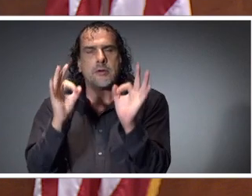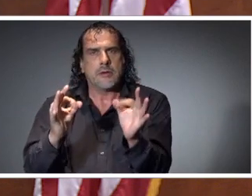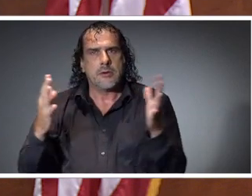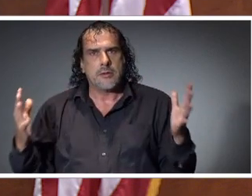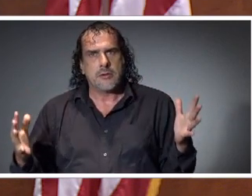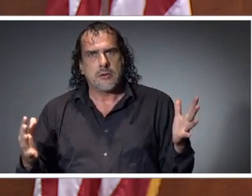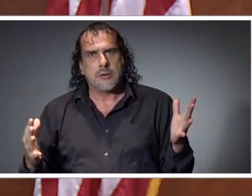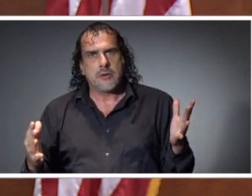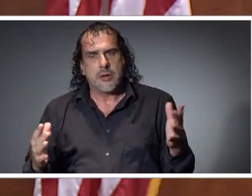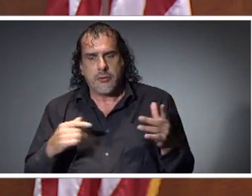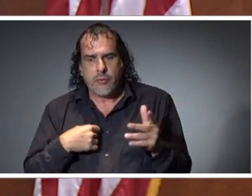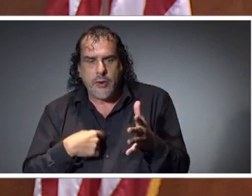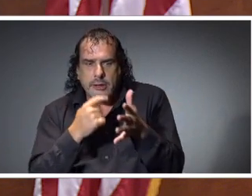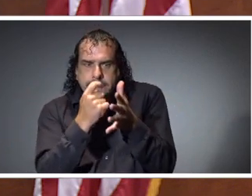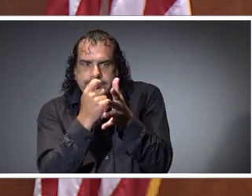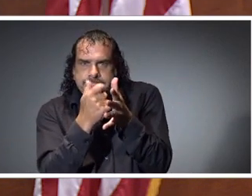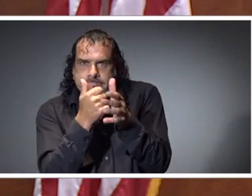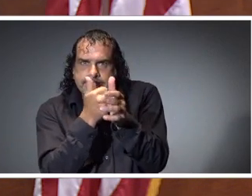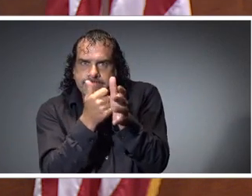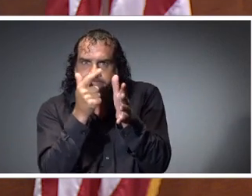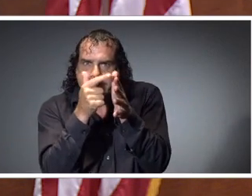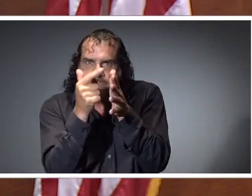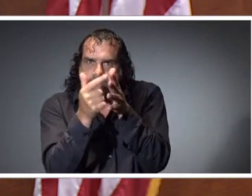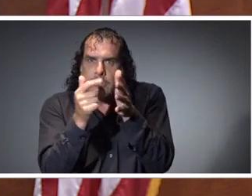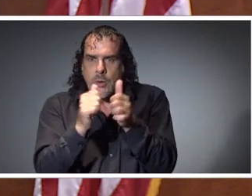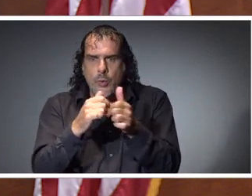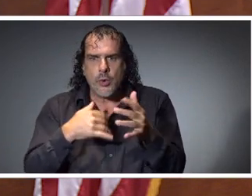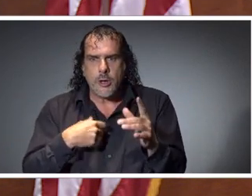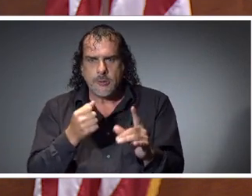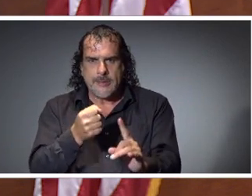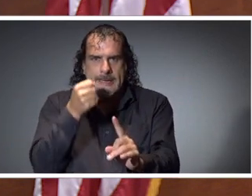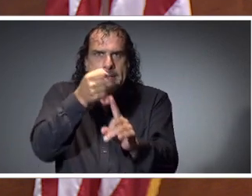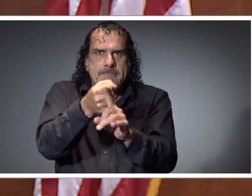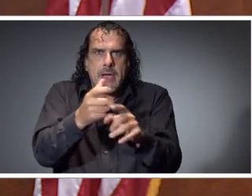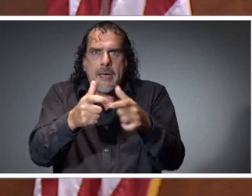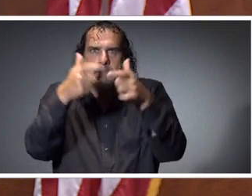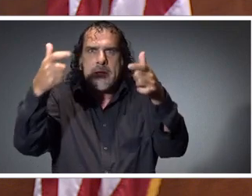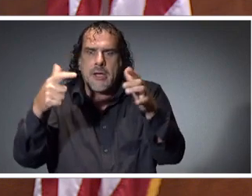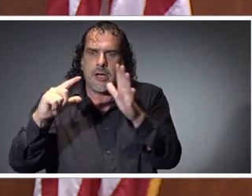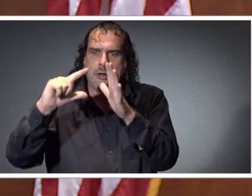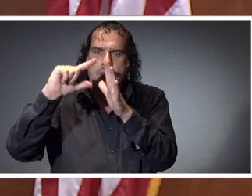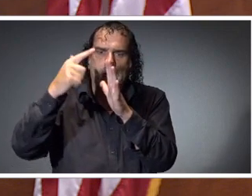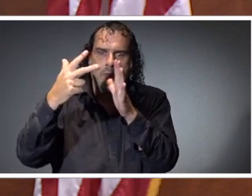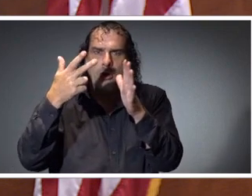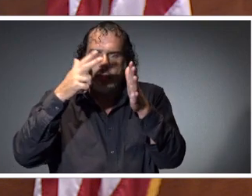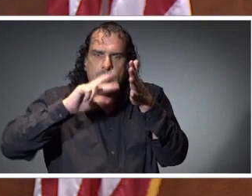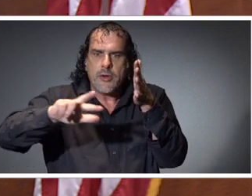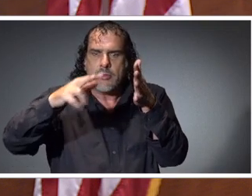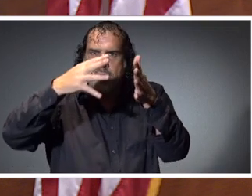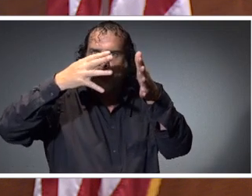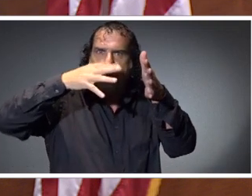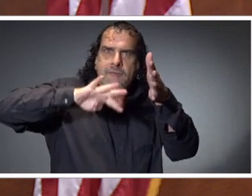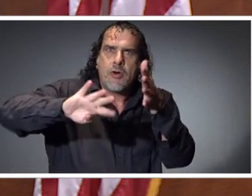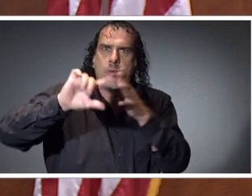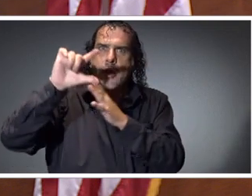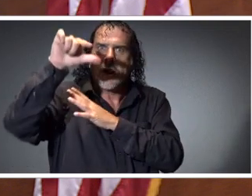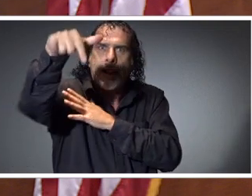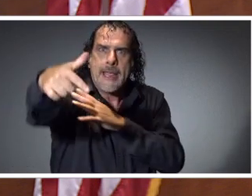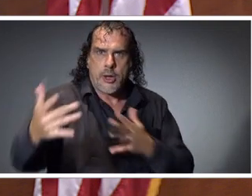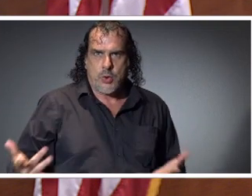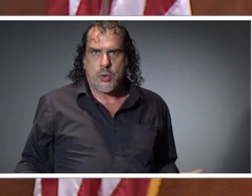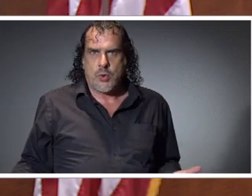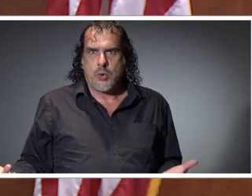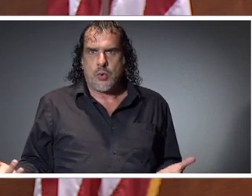little things now, it will have an impact 2 weeks, 3 weeks, 4 weeks out. So I want to encourage all of my fellow Mississippians